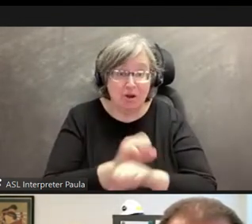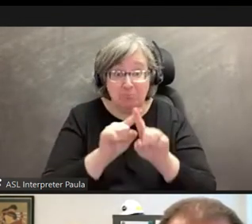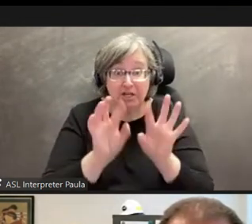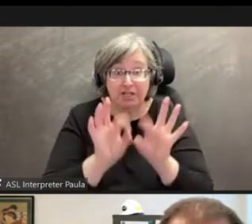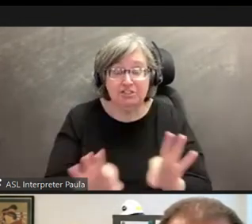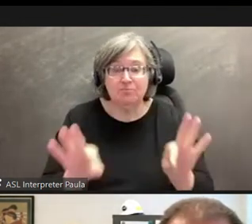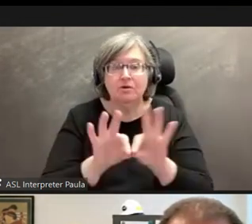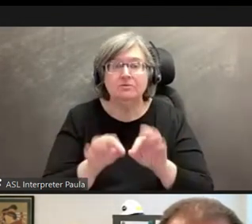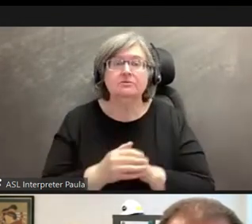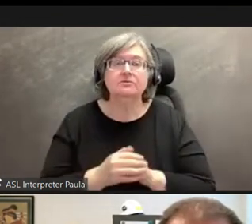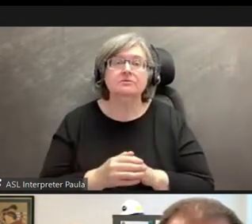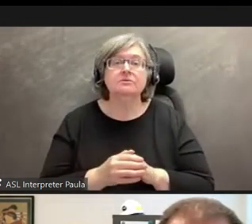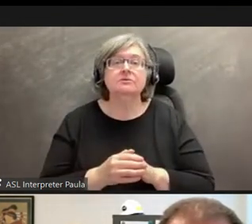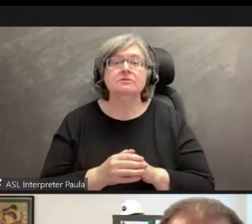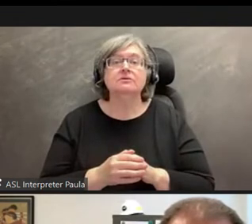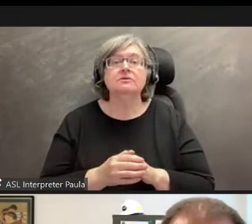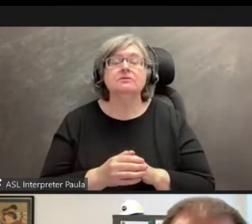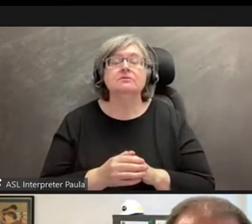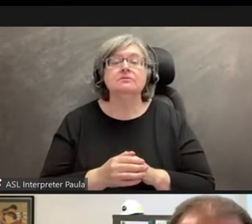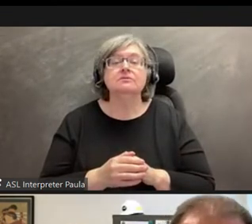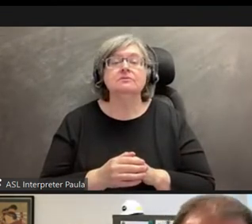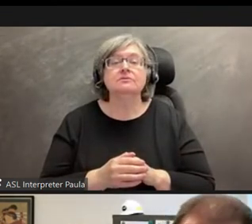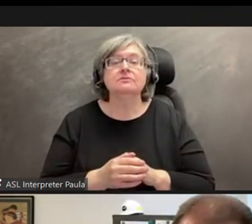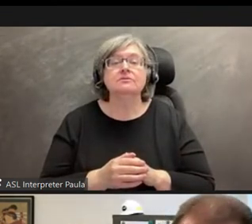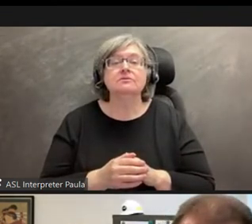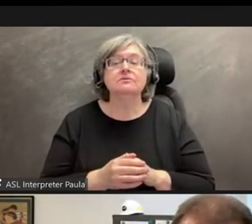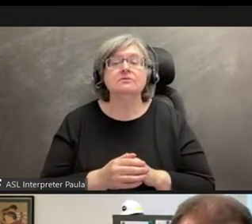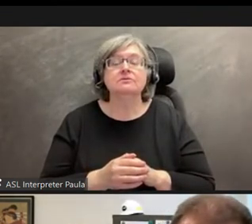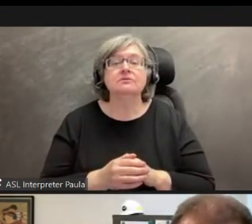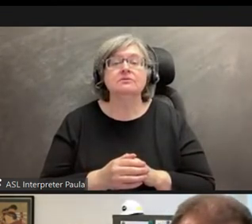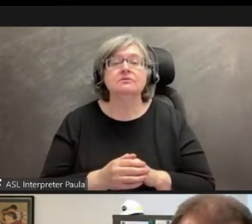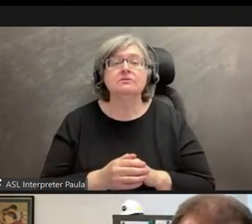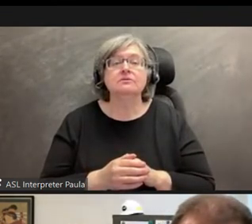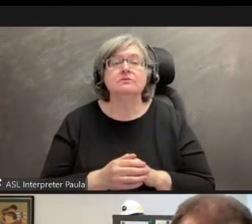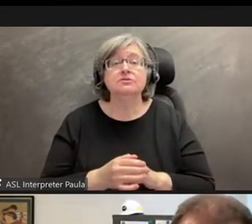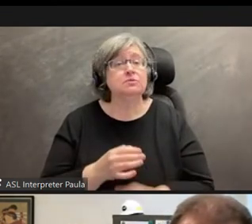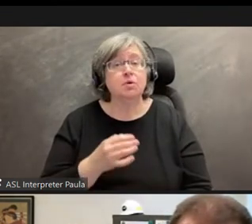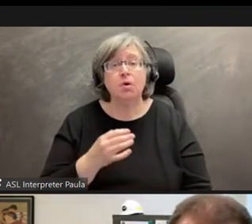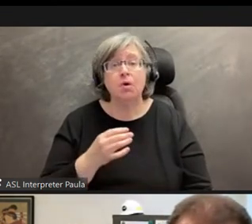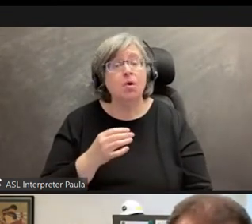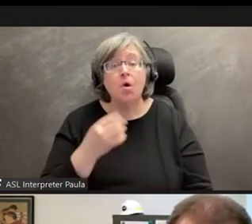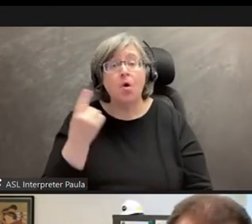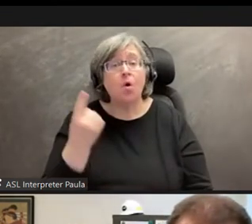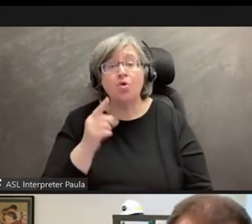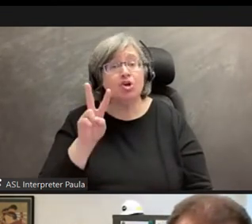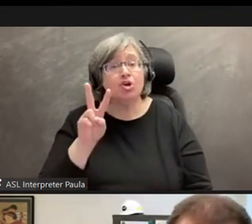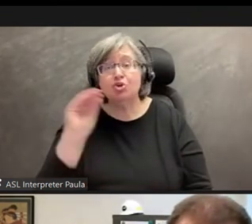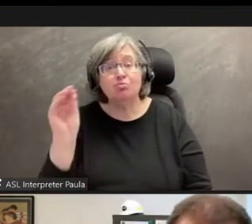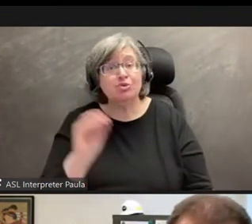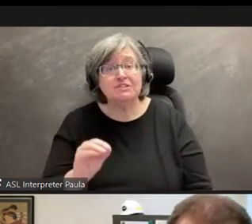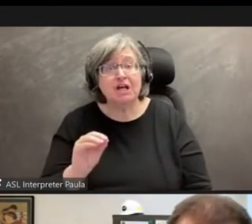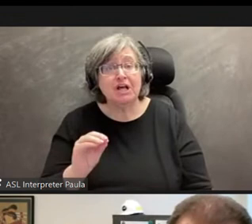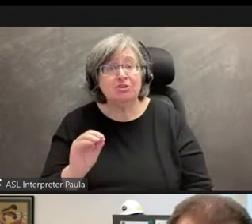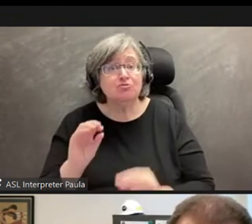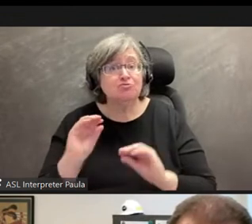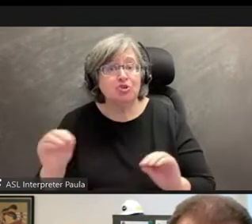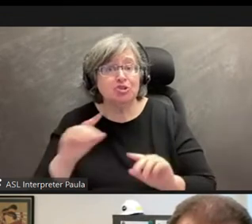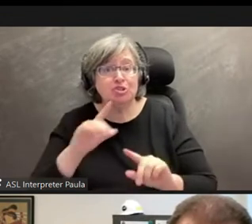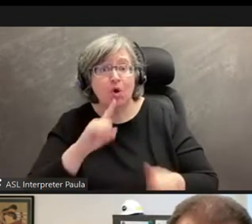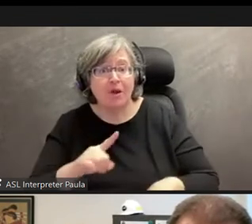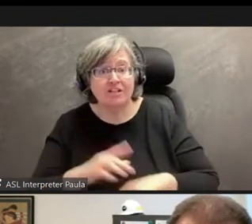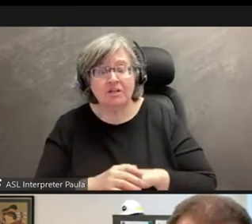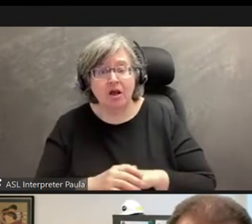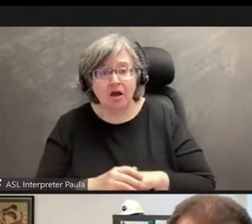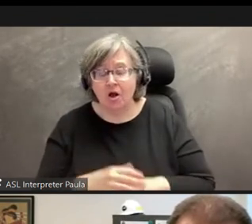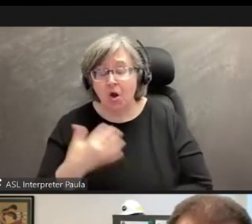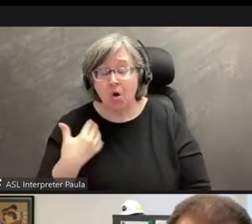important. So we have had only a 2% no-show rate on those phone calls.